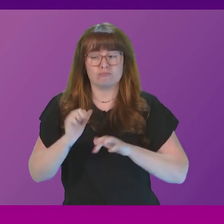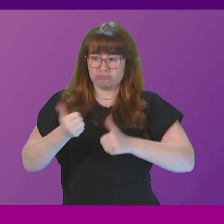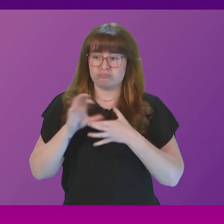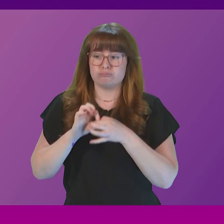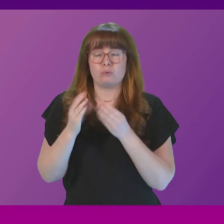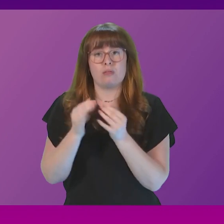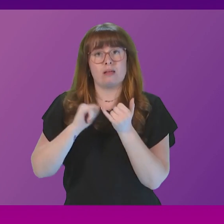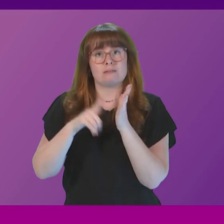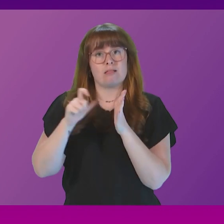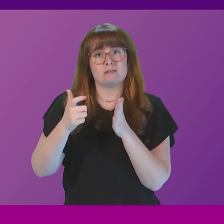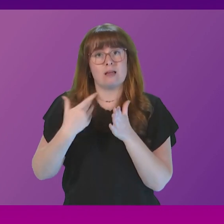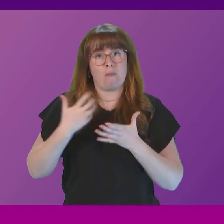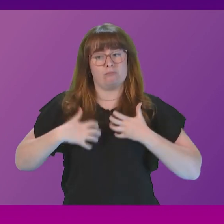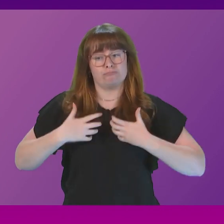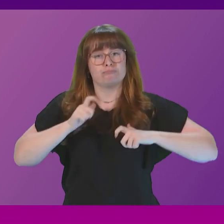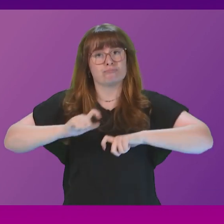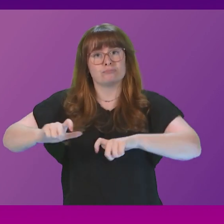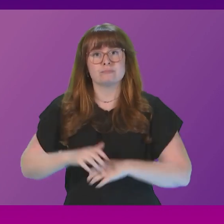with the SLC.